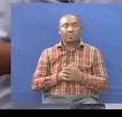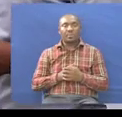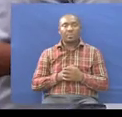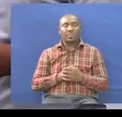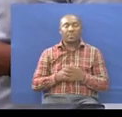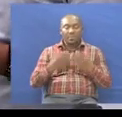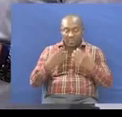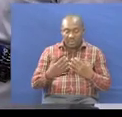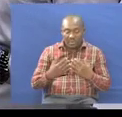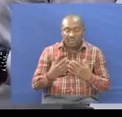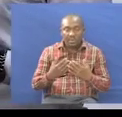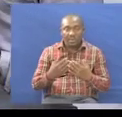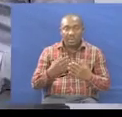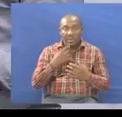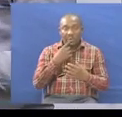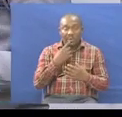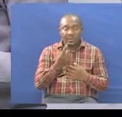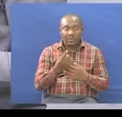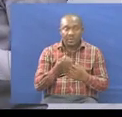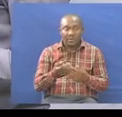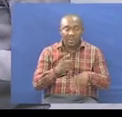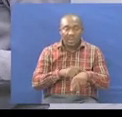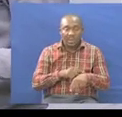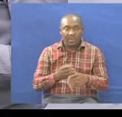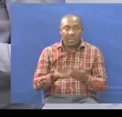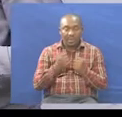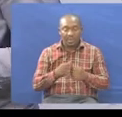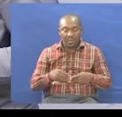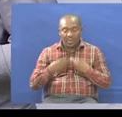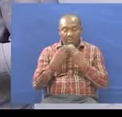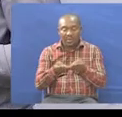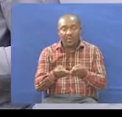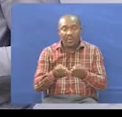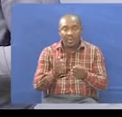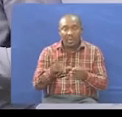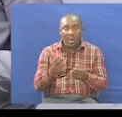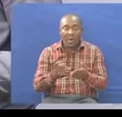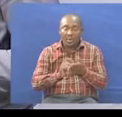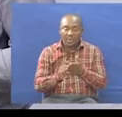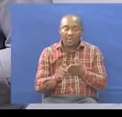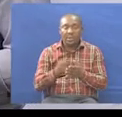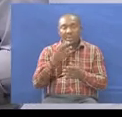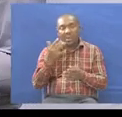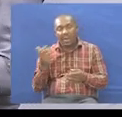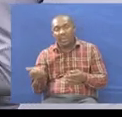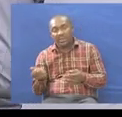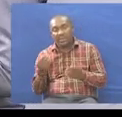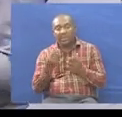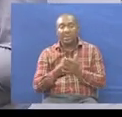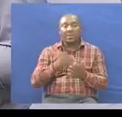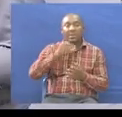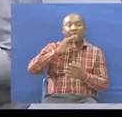3 o'clock. And we have said that time also can be given or written in numbers or figures.